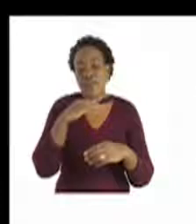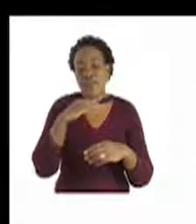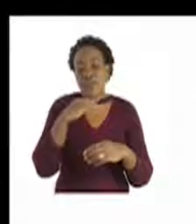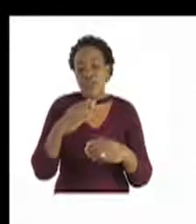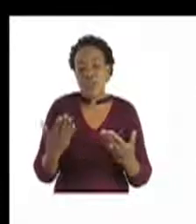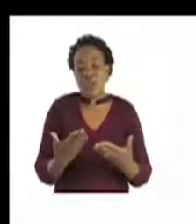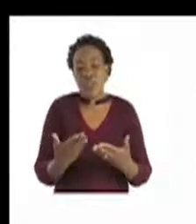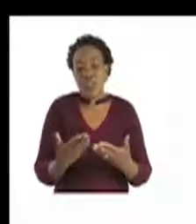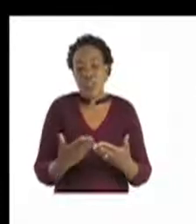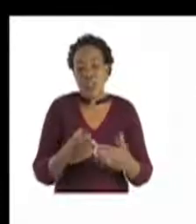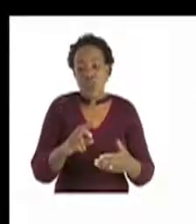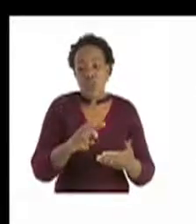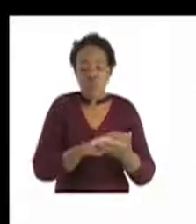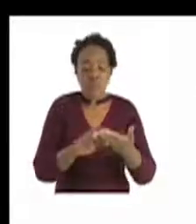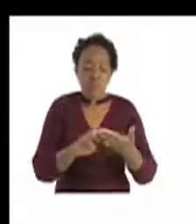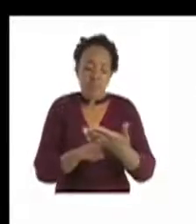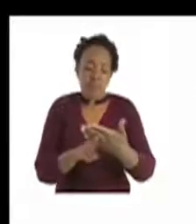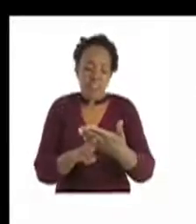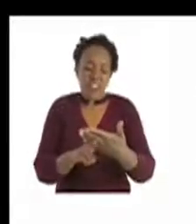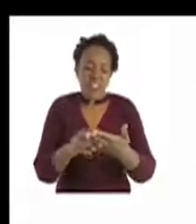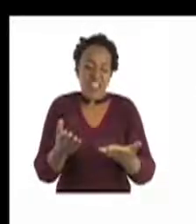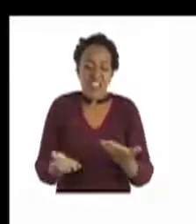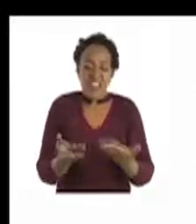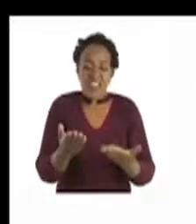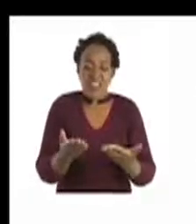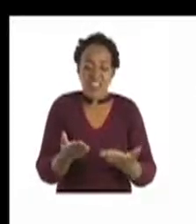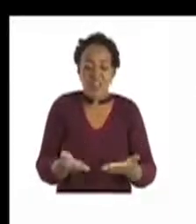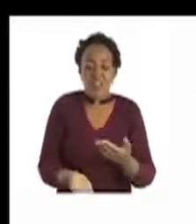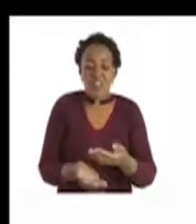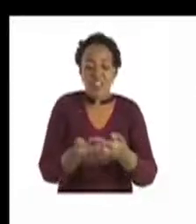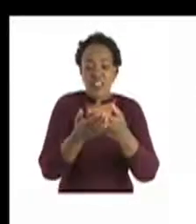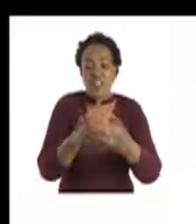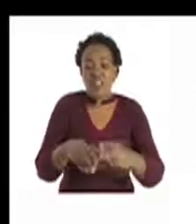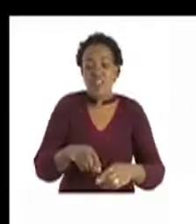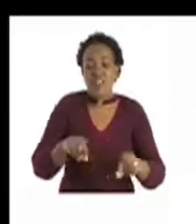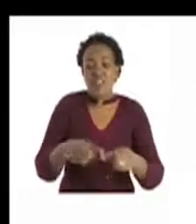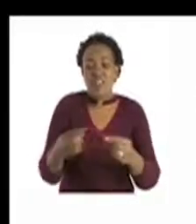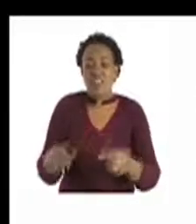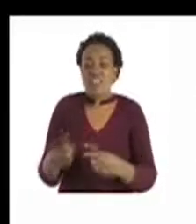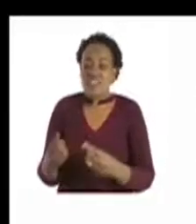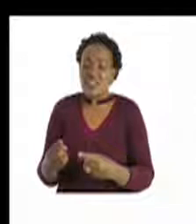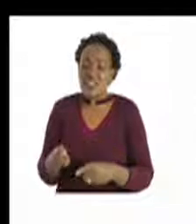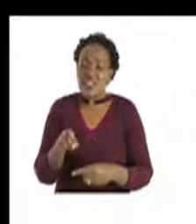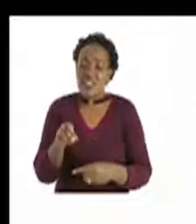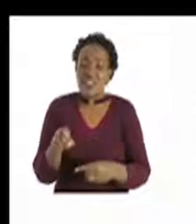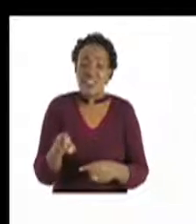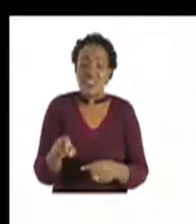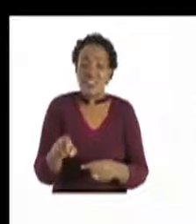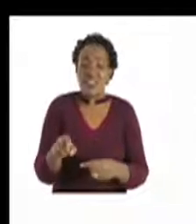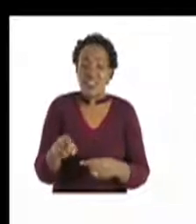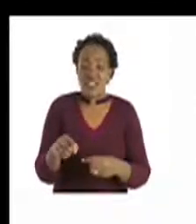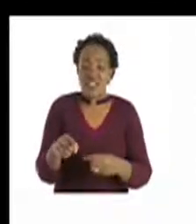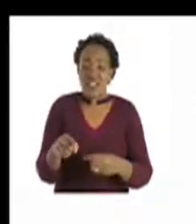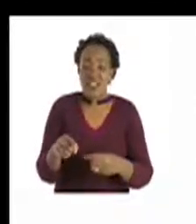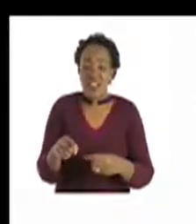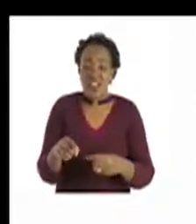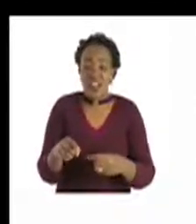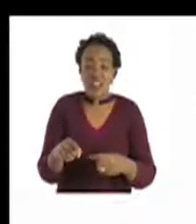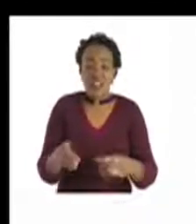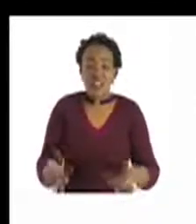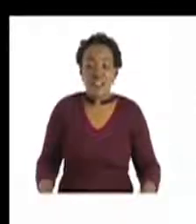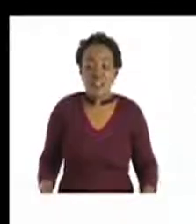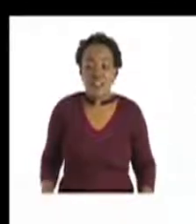where they talked about carrying goods. It's written,